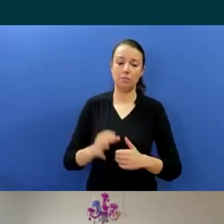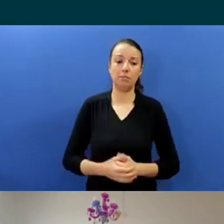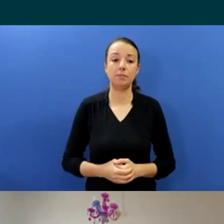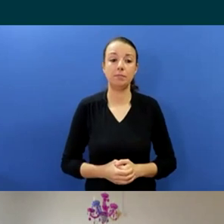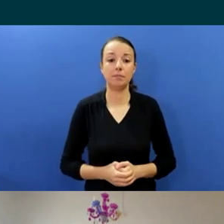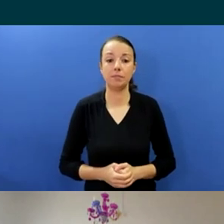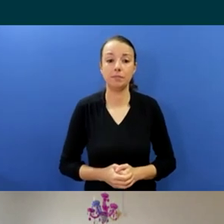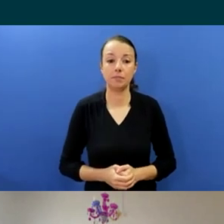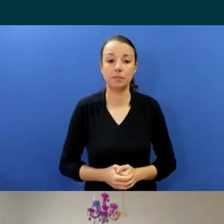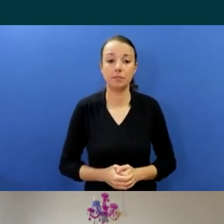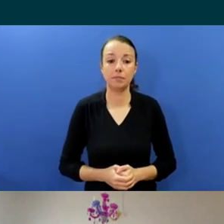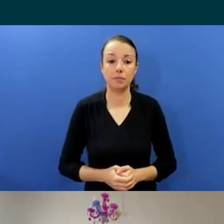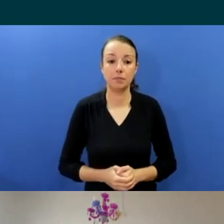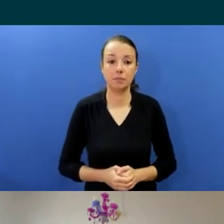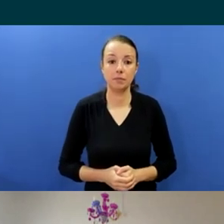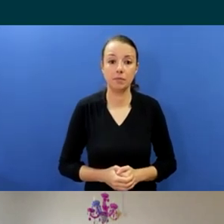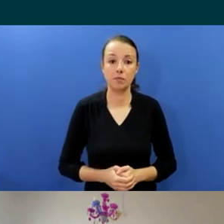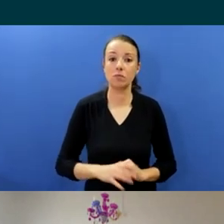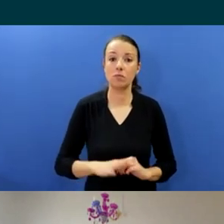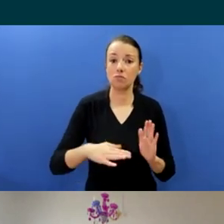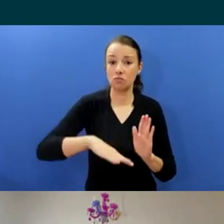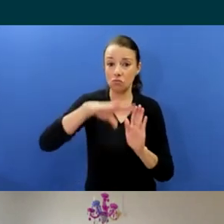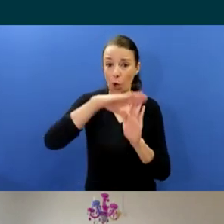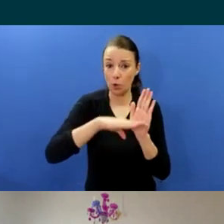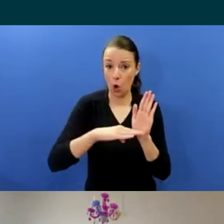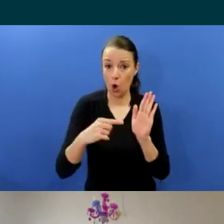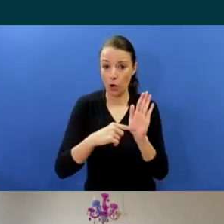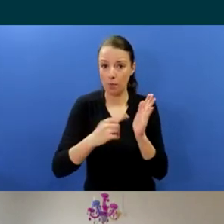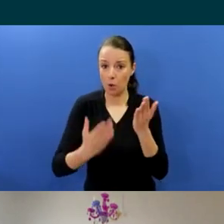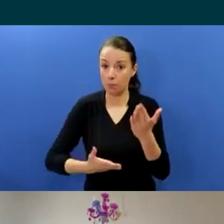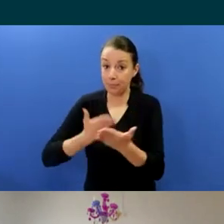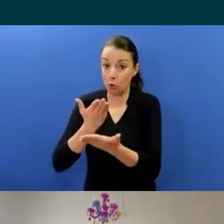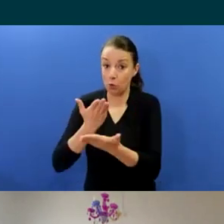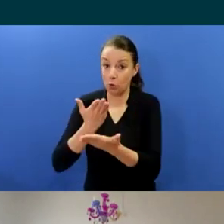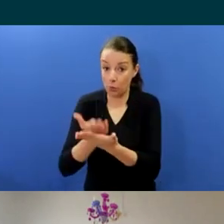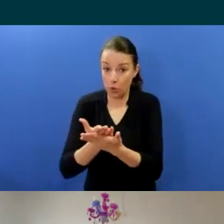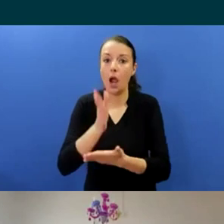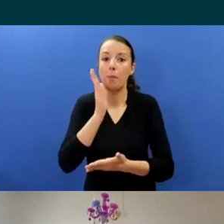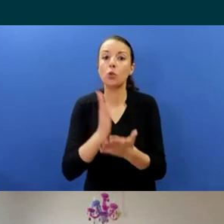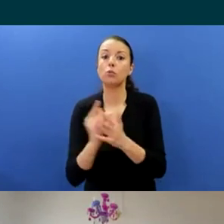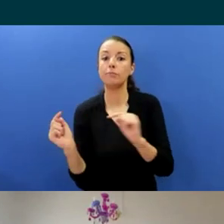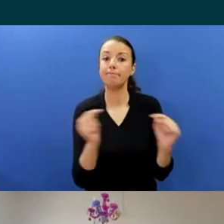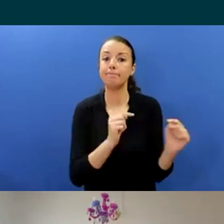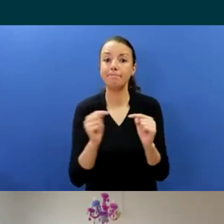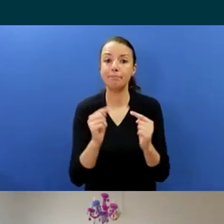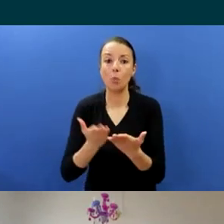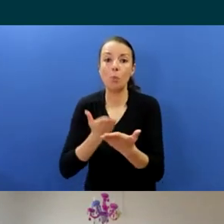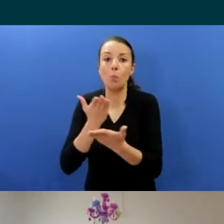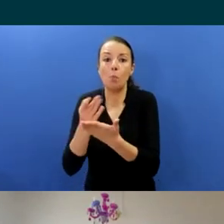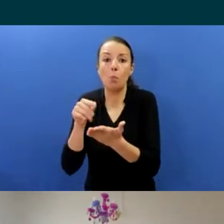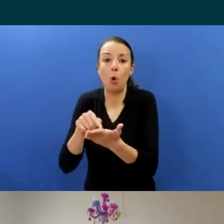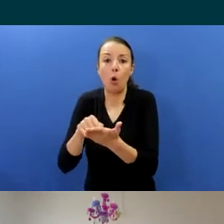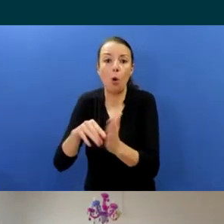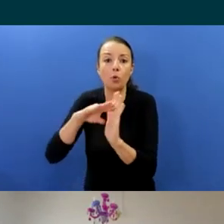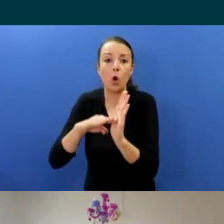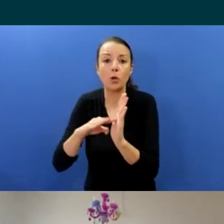agenda. The choice of the method is important because we need to adapt the method to the number of participants, the type of